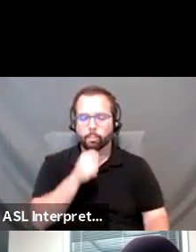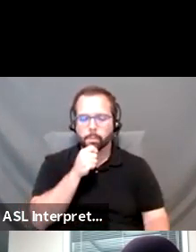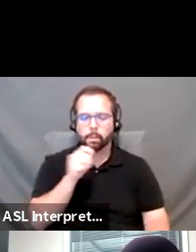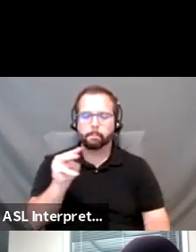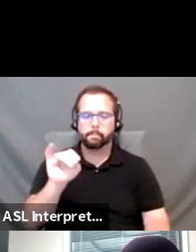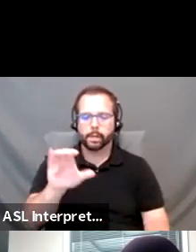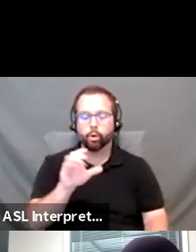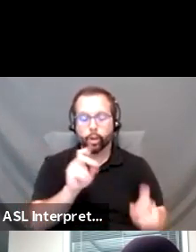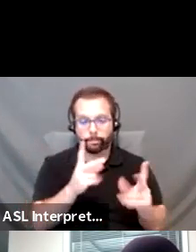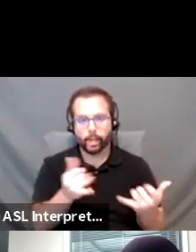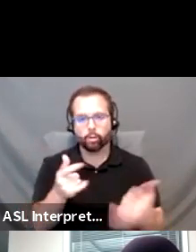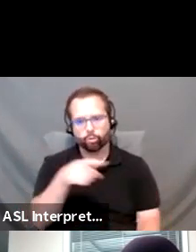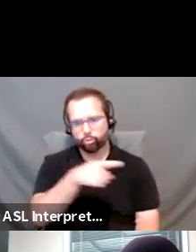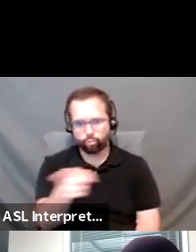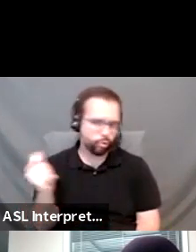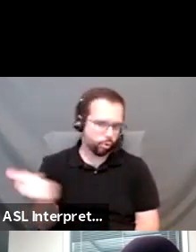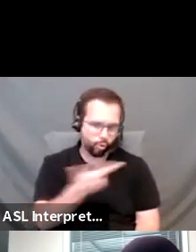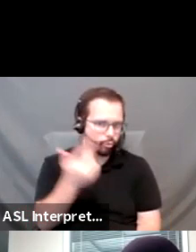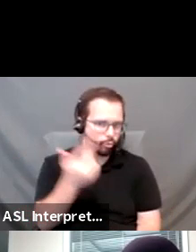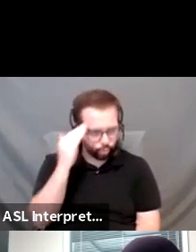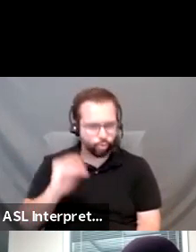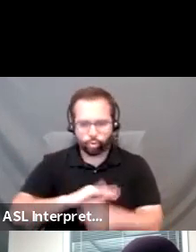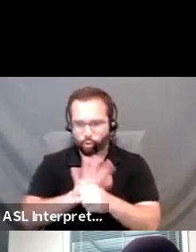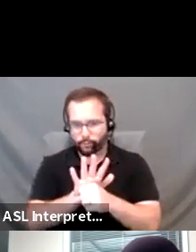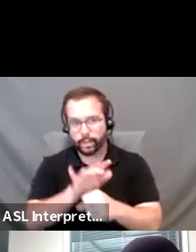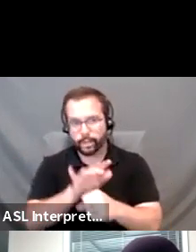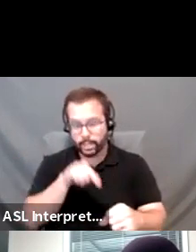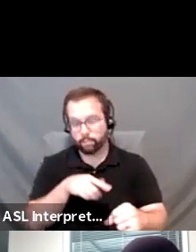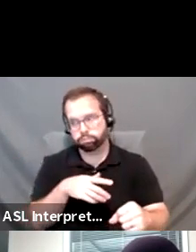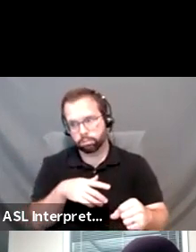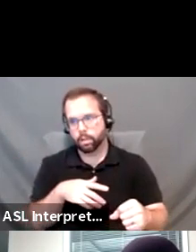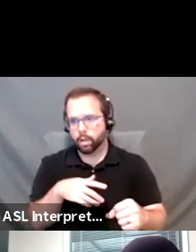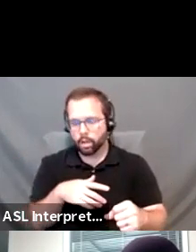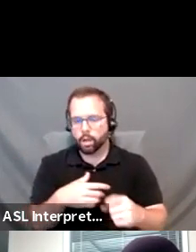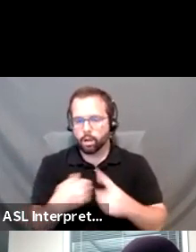has been quite the interesting year for everybody,